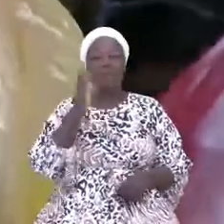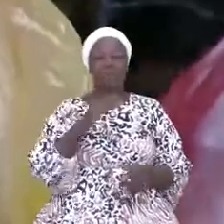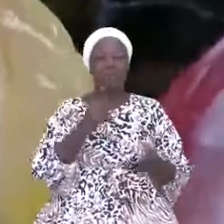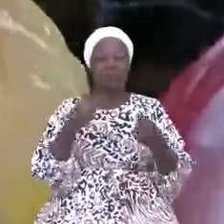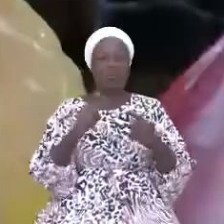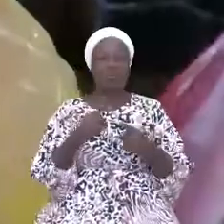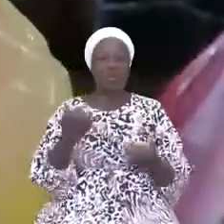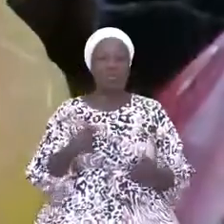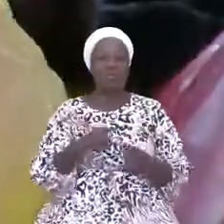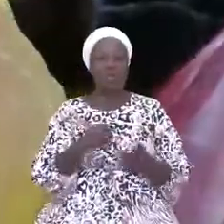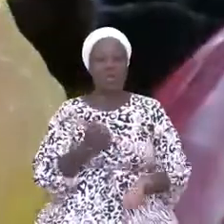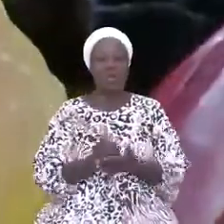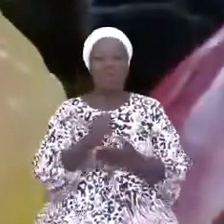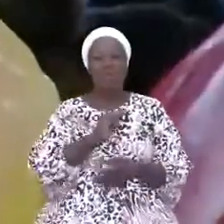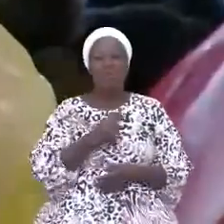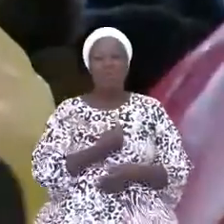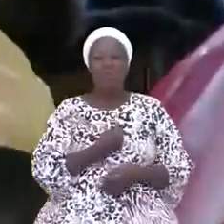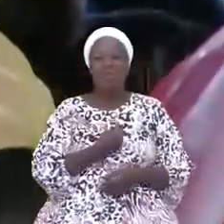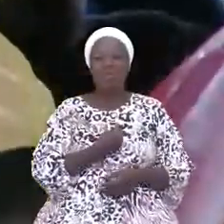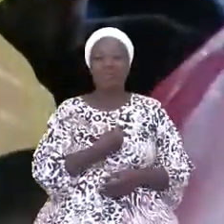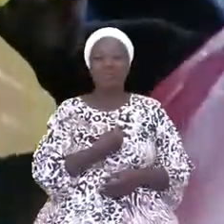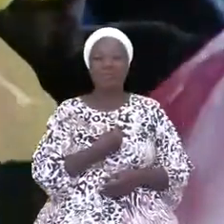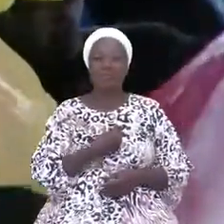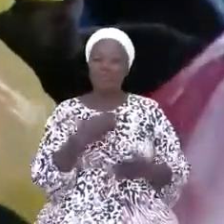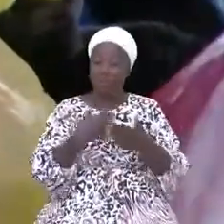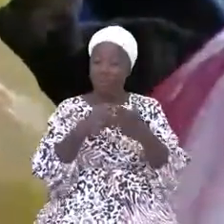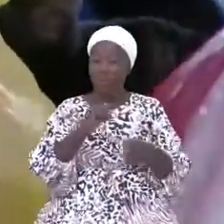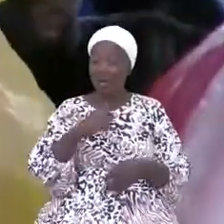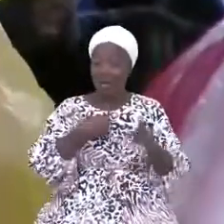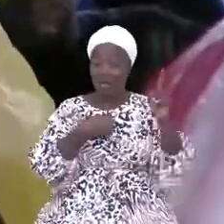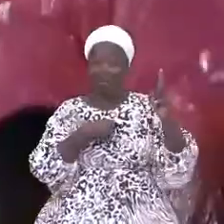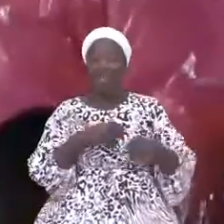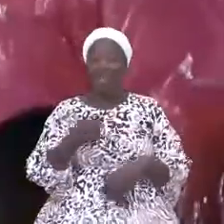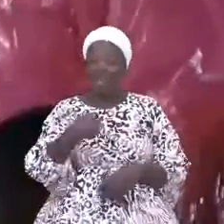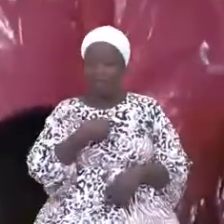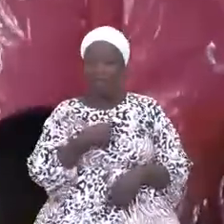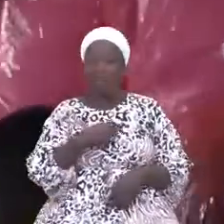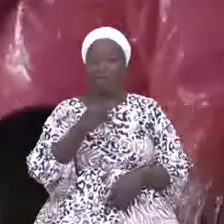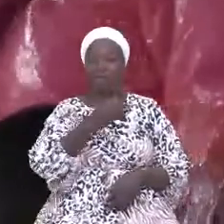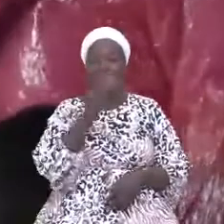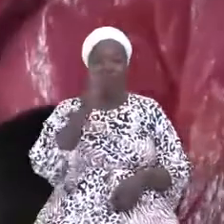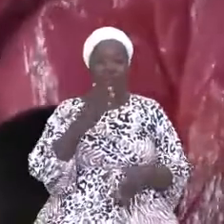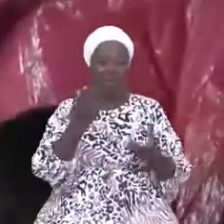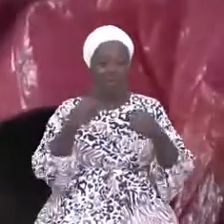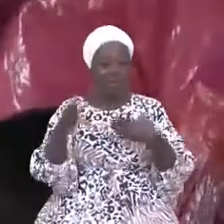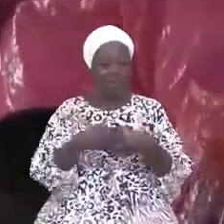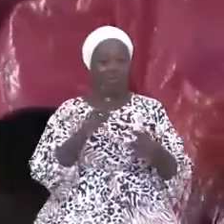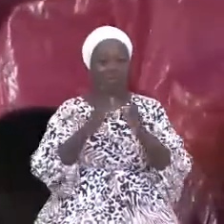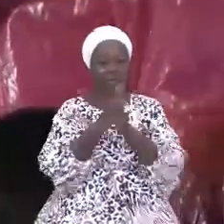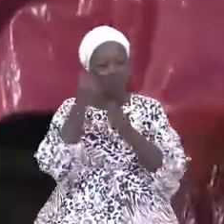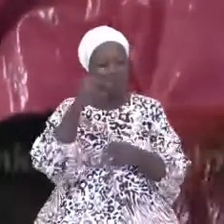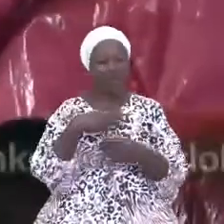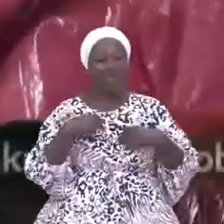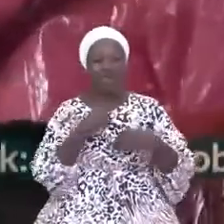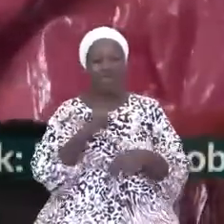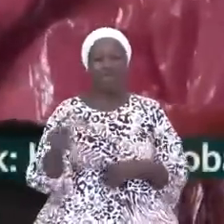to take care of this session before I come back to pray for your healing.